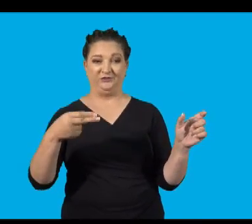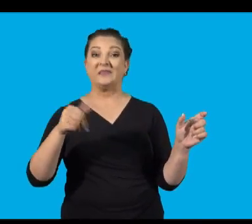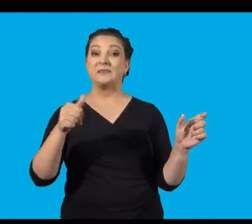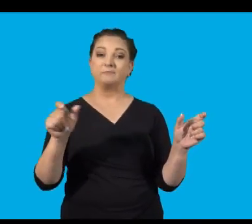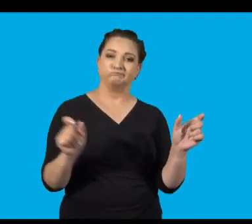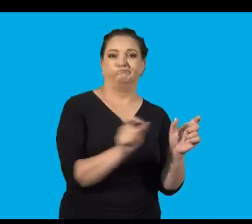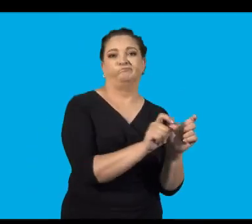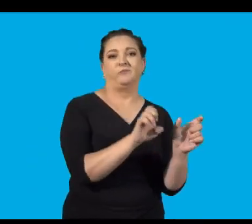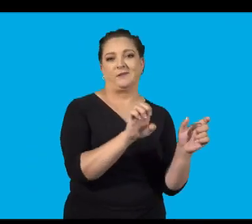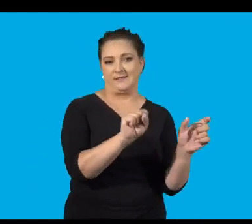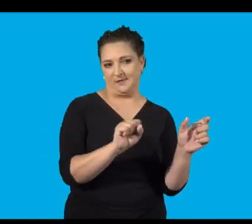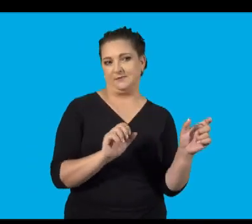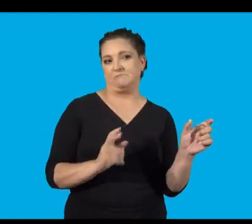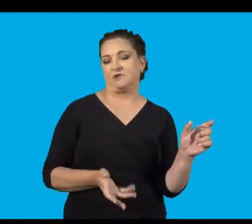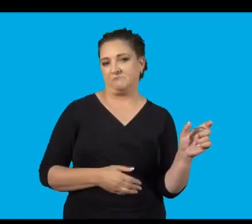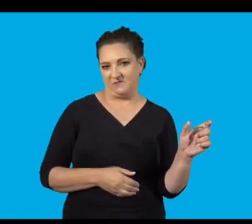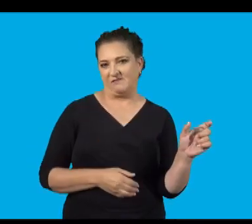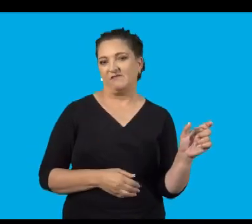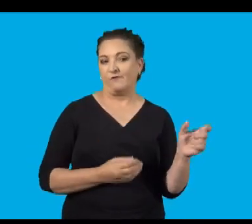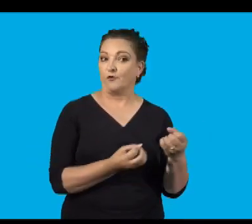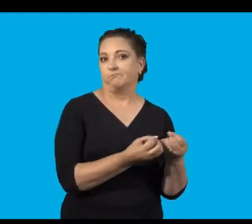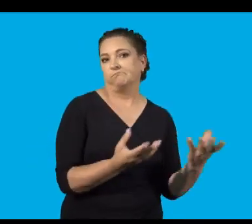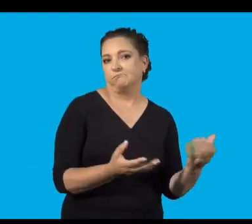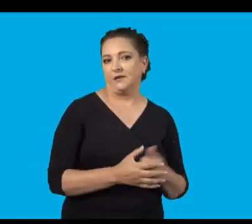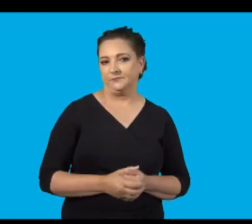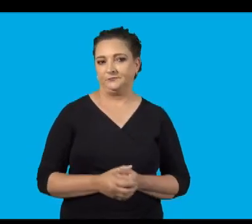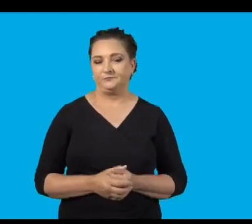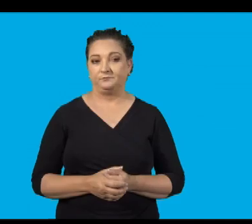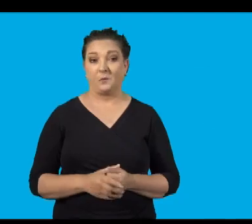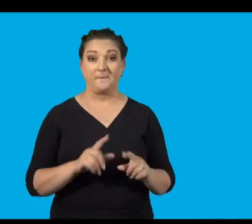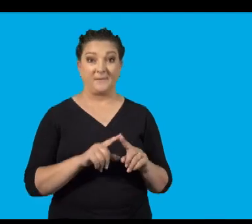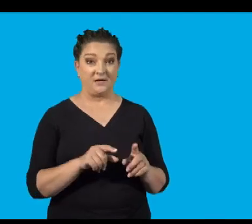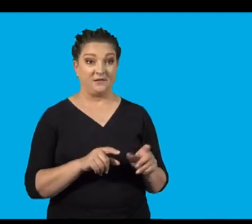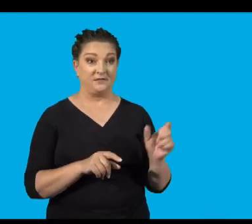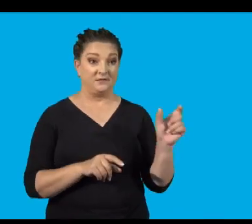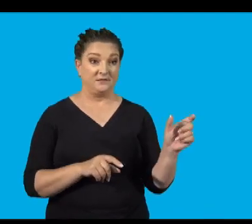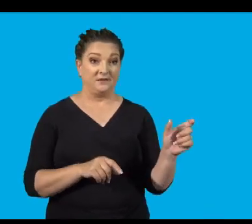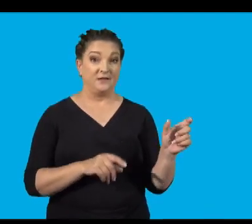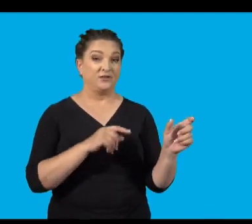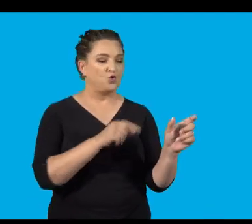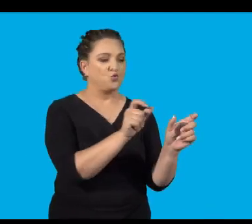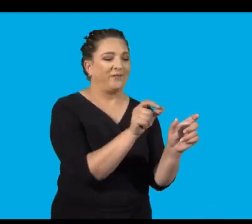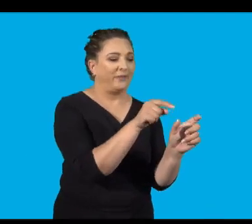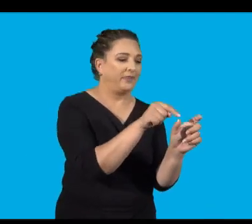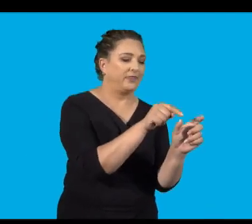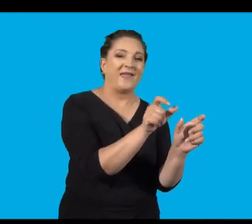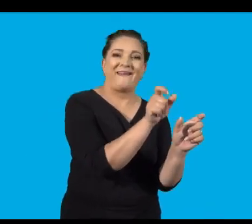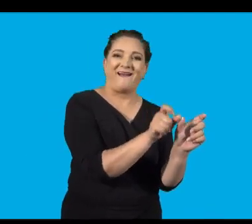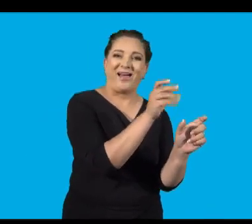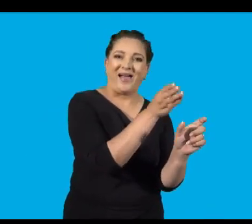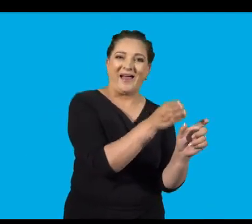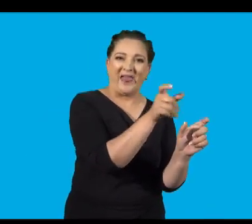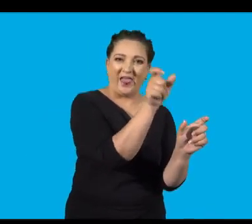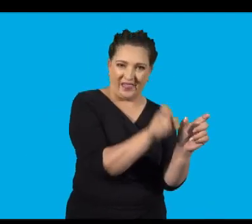simply add ES, all right, to those word endings. Now remember, it's the word ending, not in the